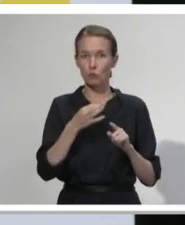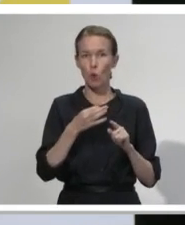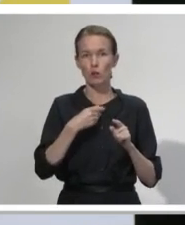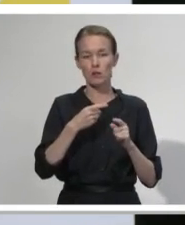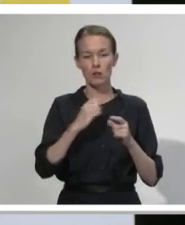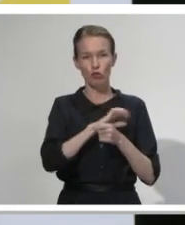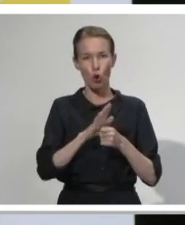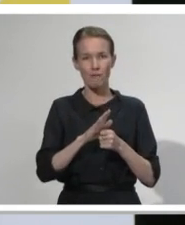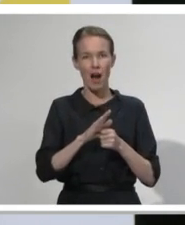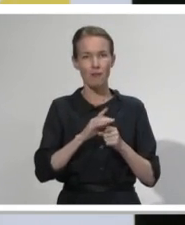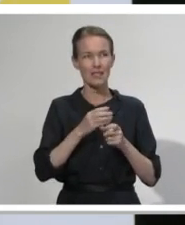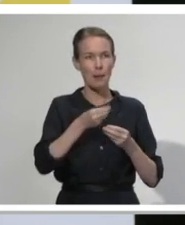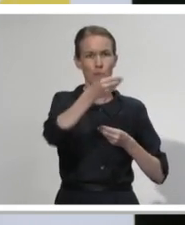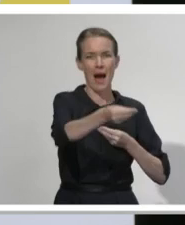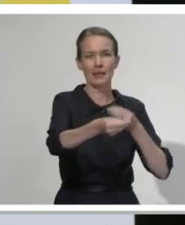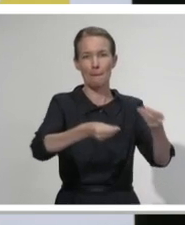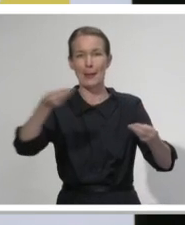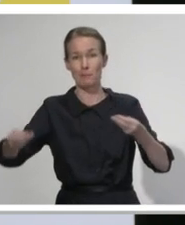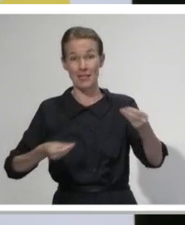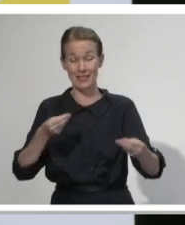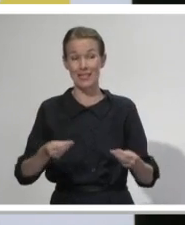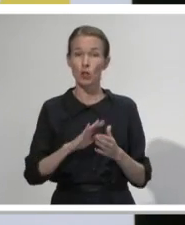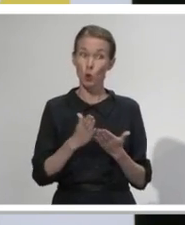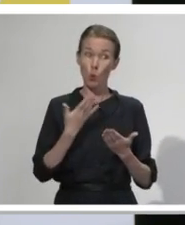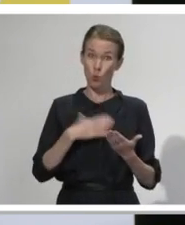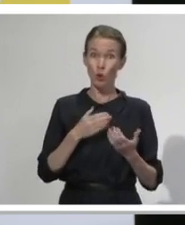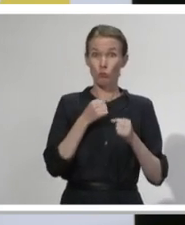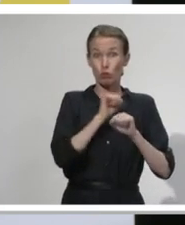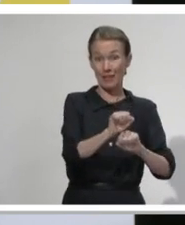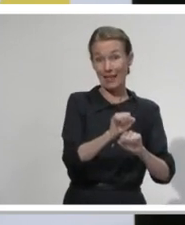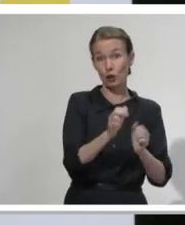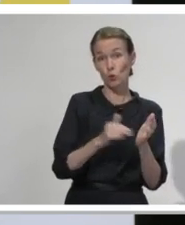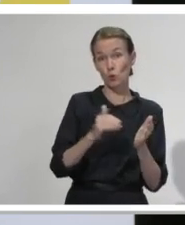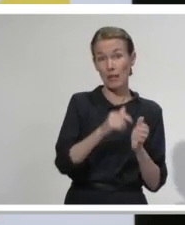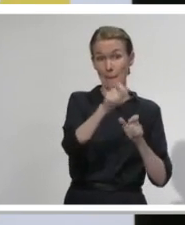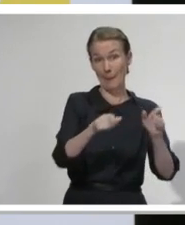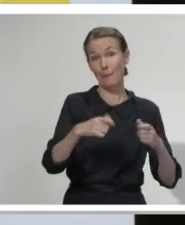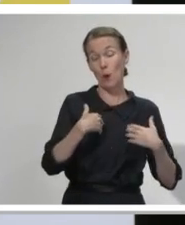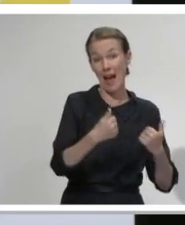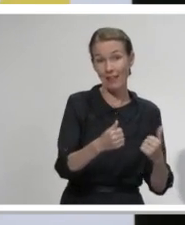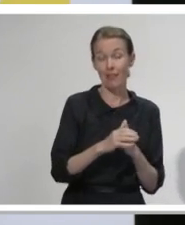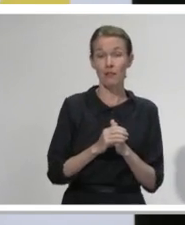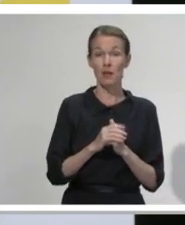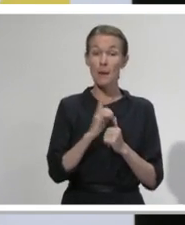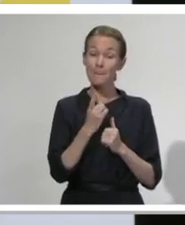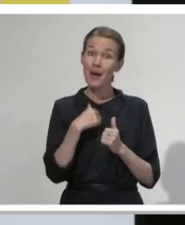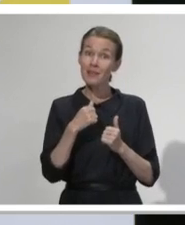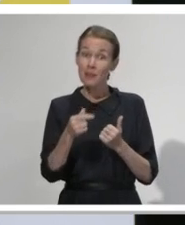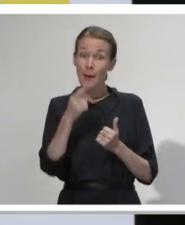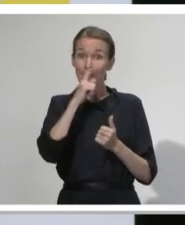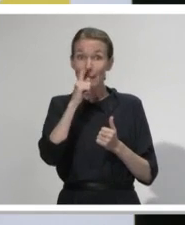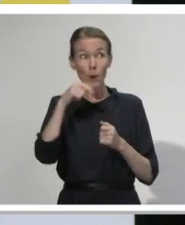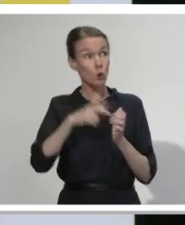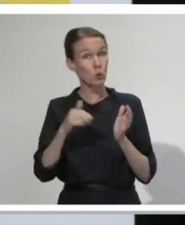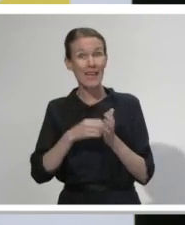to make decisions that uphold our public health guidelines, but we absolutely understand that for domestic tourism particularly, that's the